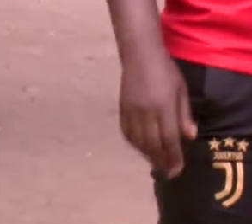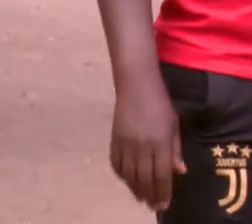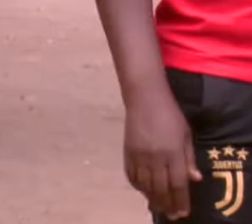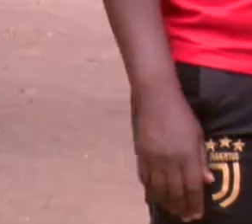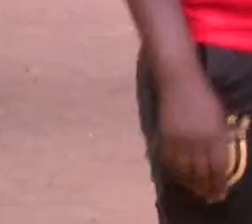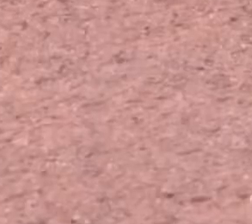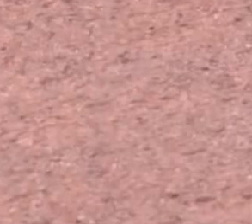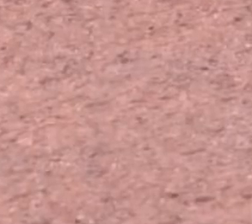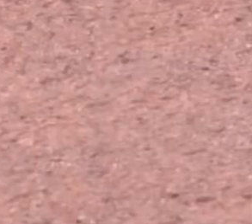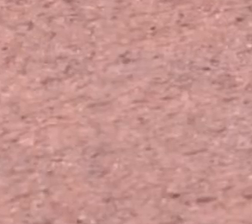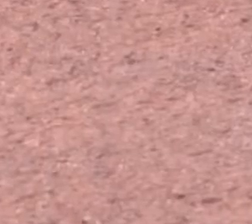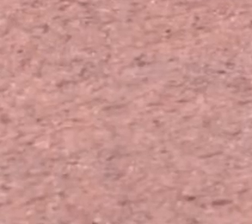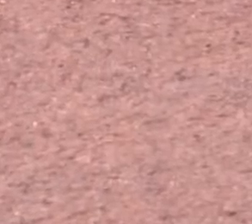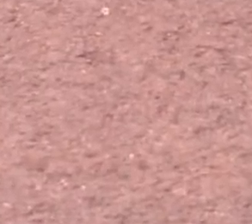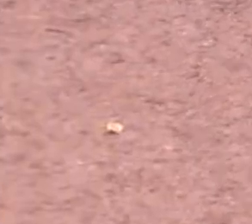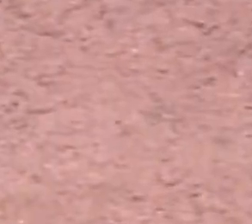Let's go.